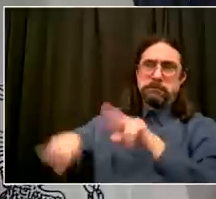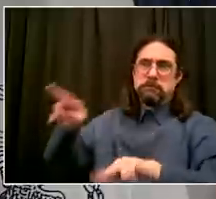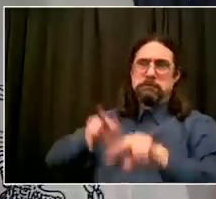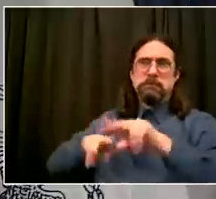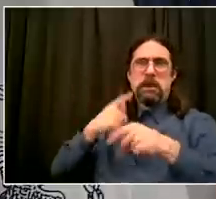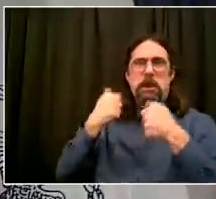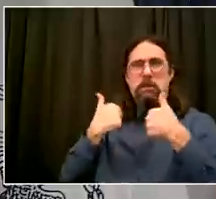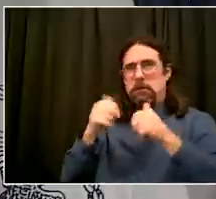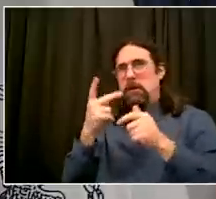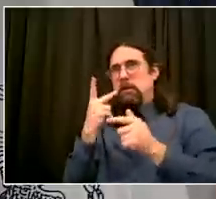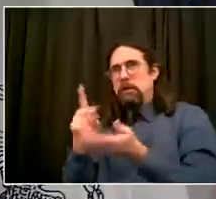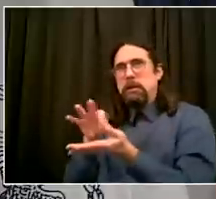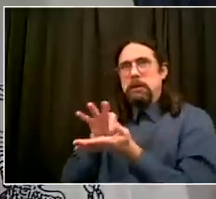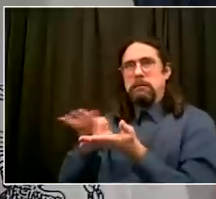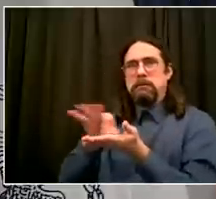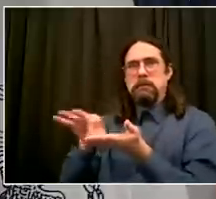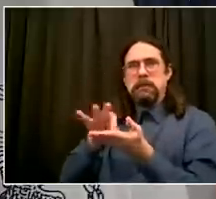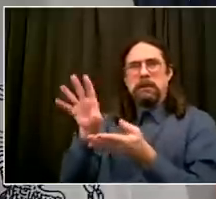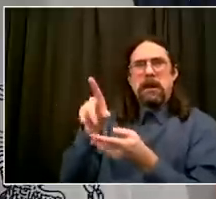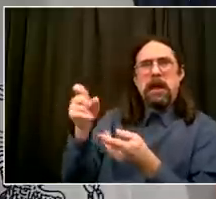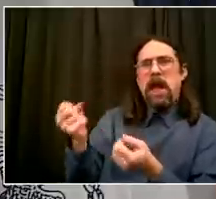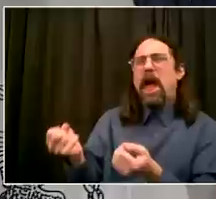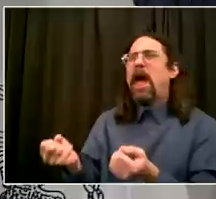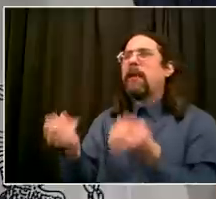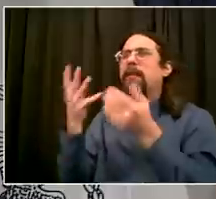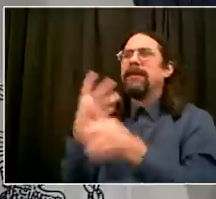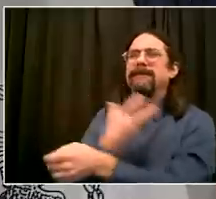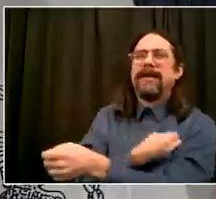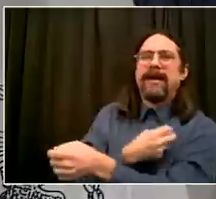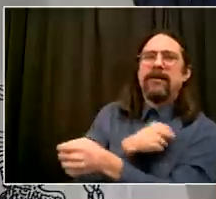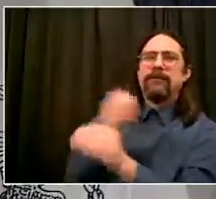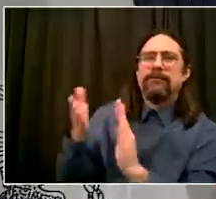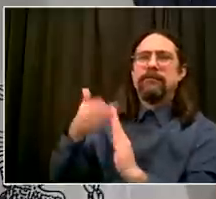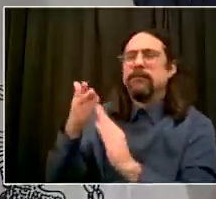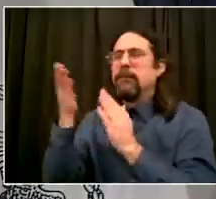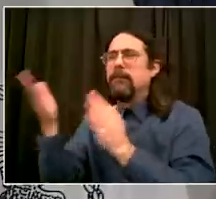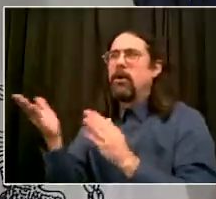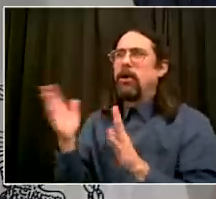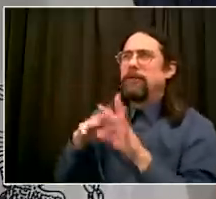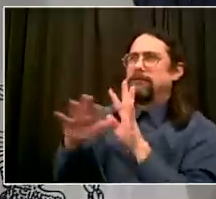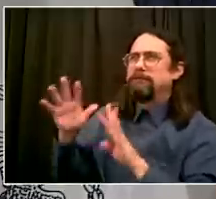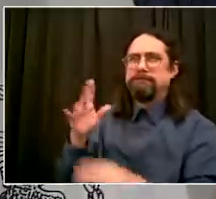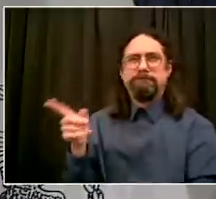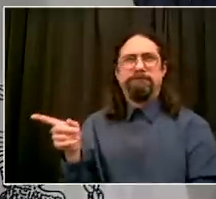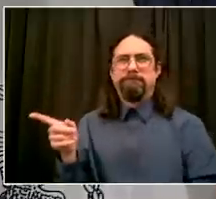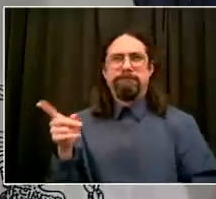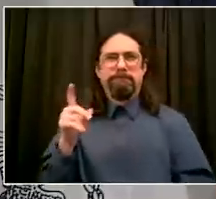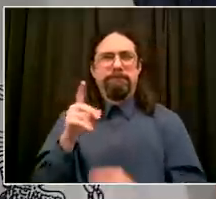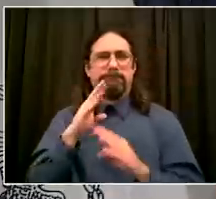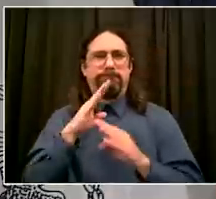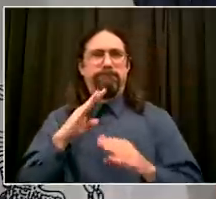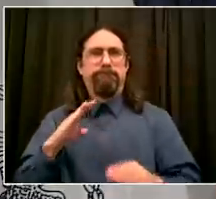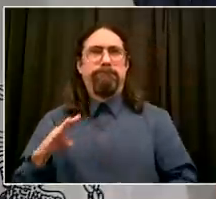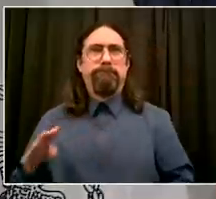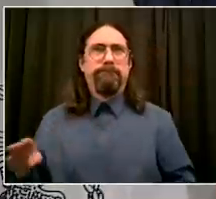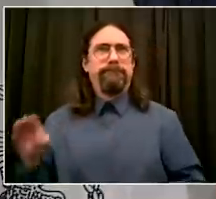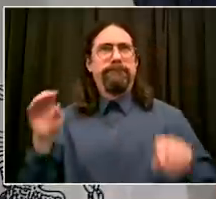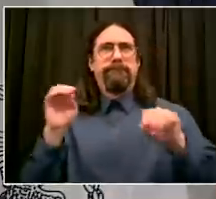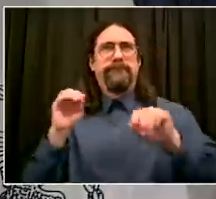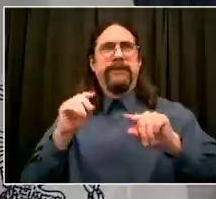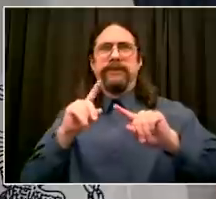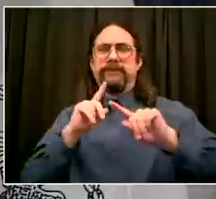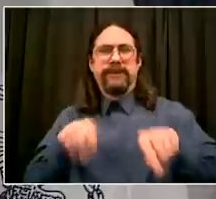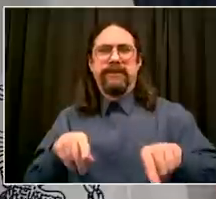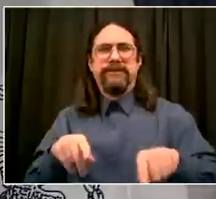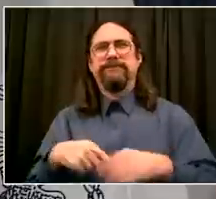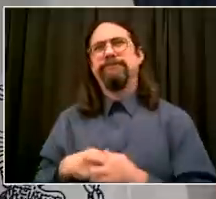wasn't at the industrial site. There was no signage at the industrial site pointing people to where the vaccination site was,